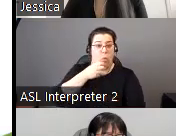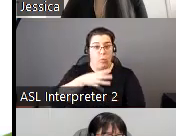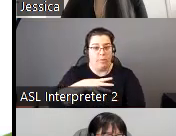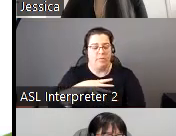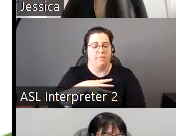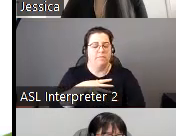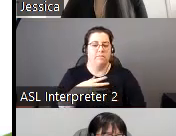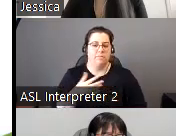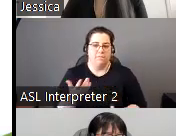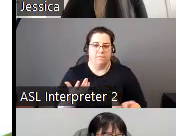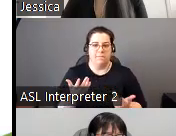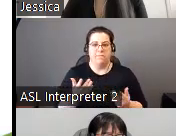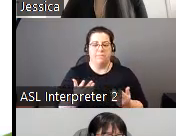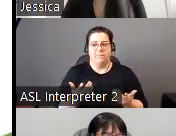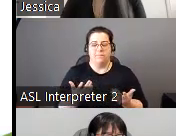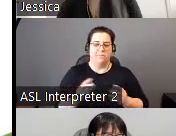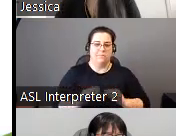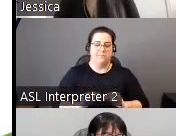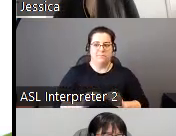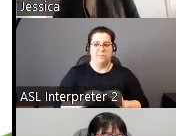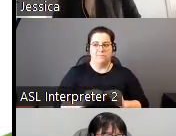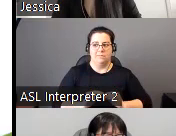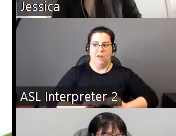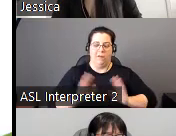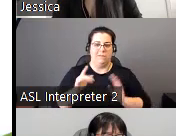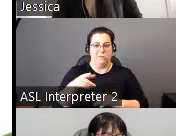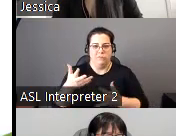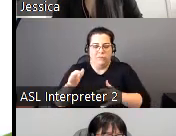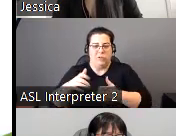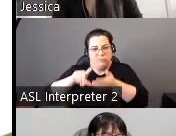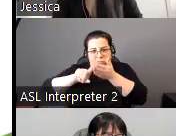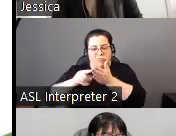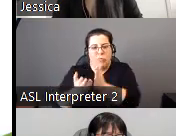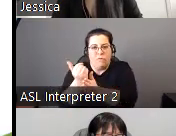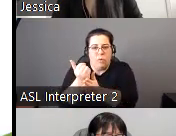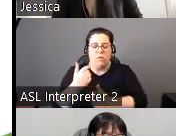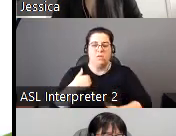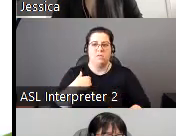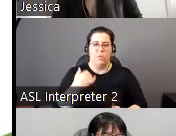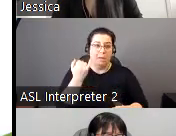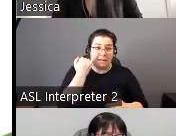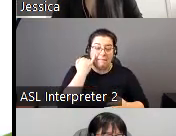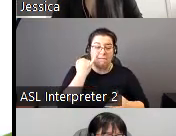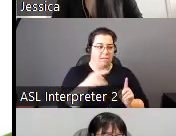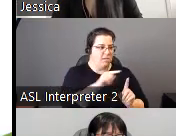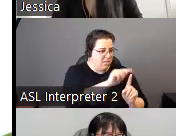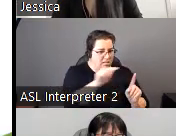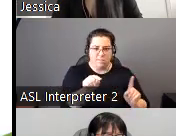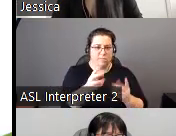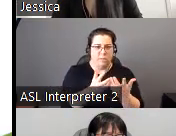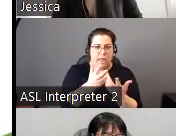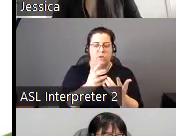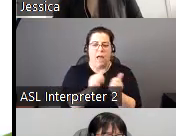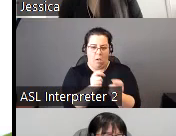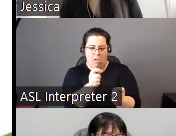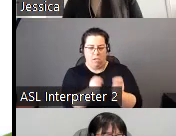you've done that sort of review, and what, how do they need to be changed or how they need to be adapted, or developing something